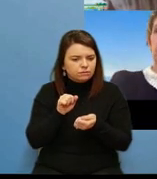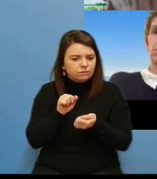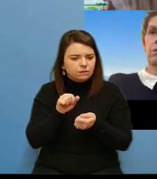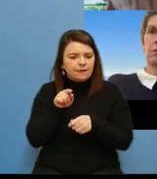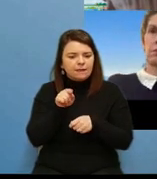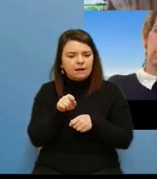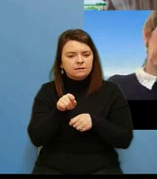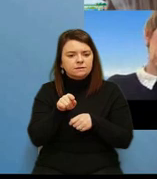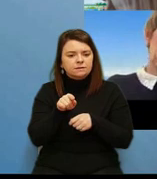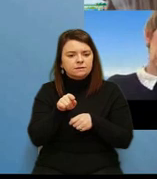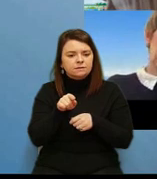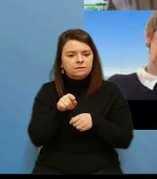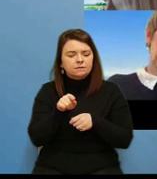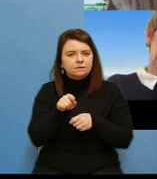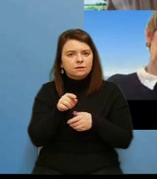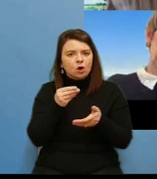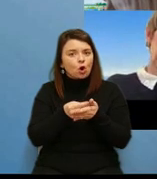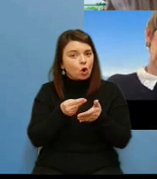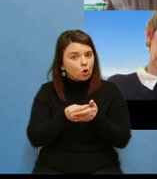sort of variance against budget, is that